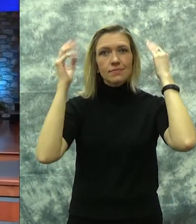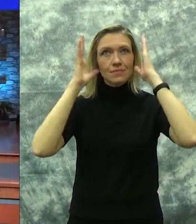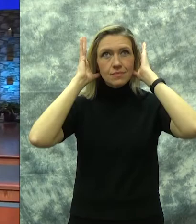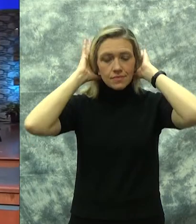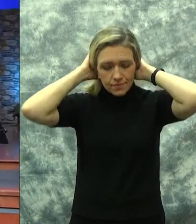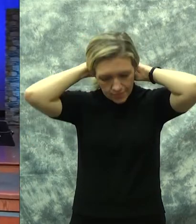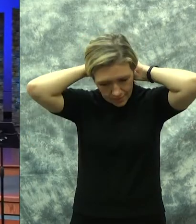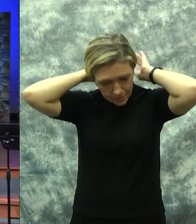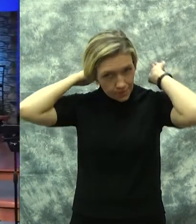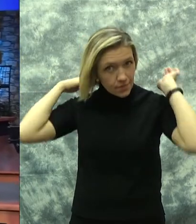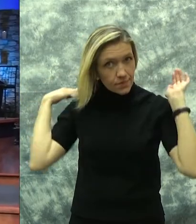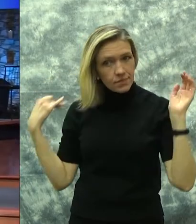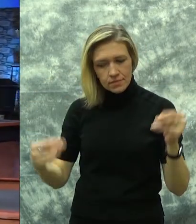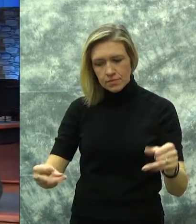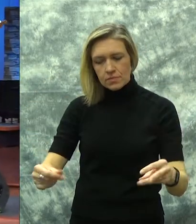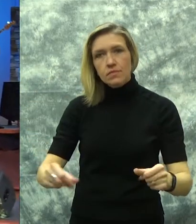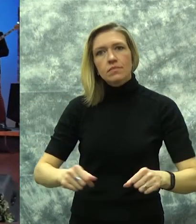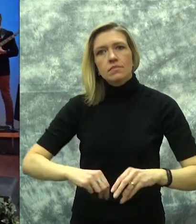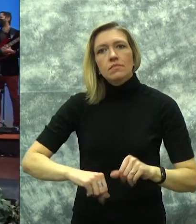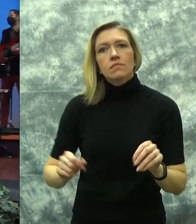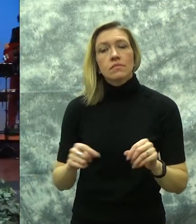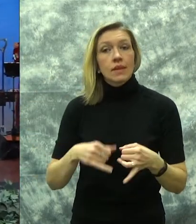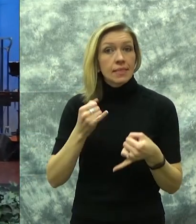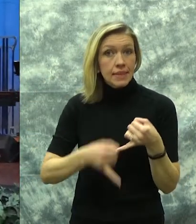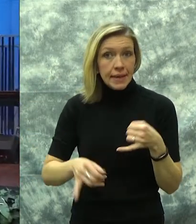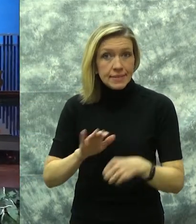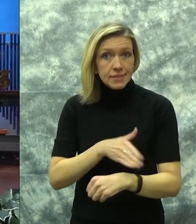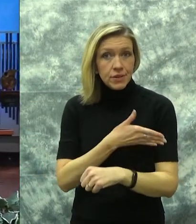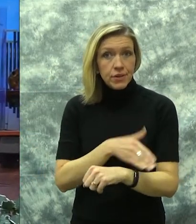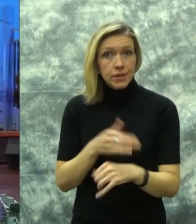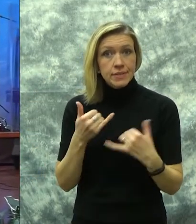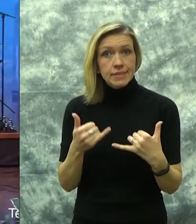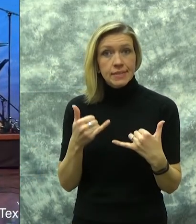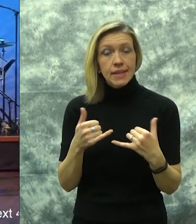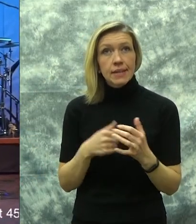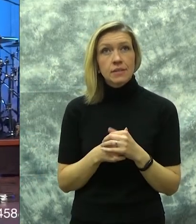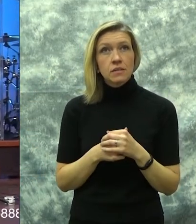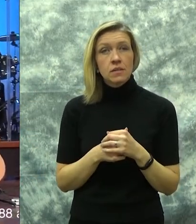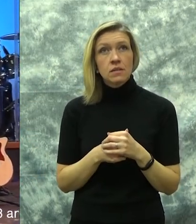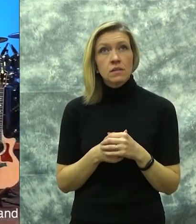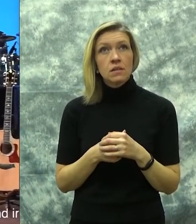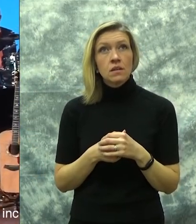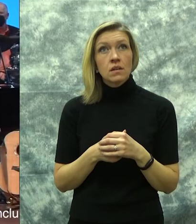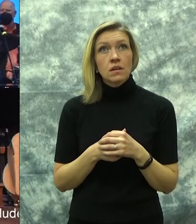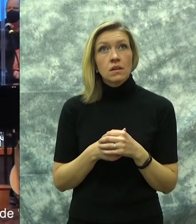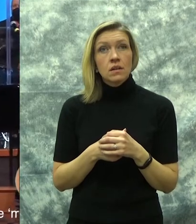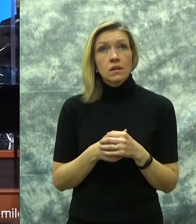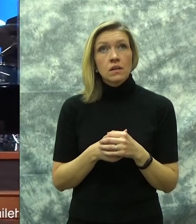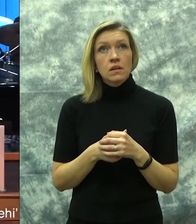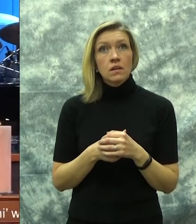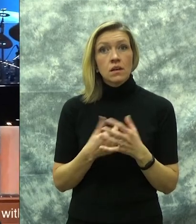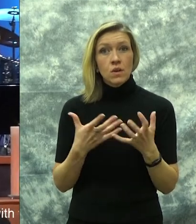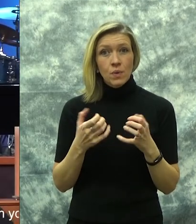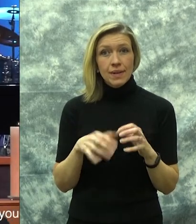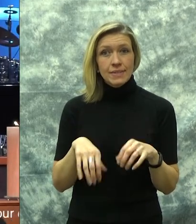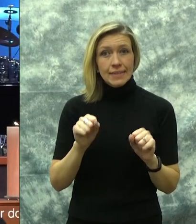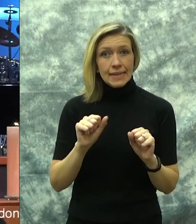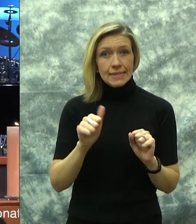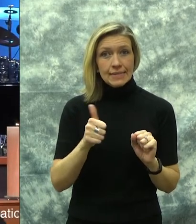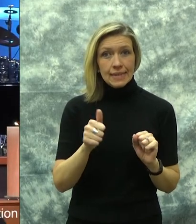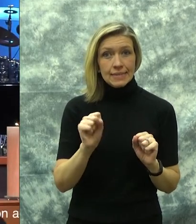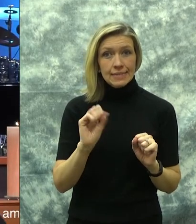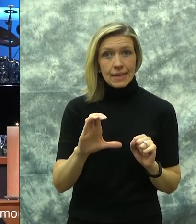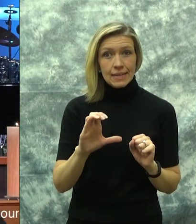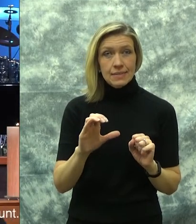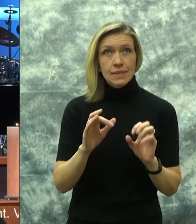Before I do one last song for you today, I want to take 10 seconds and mention out